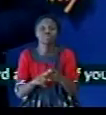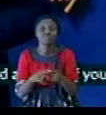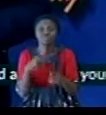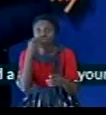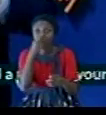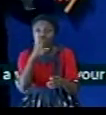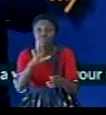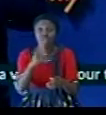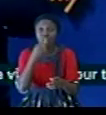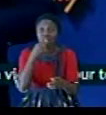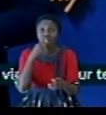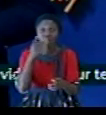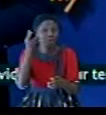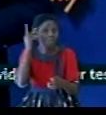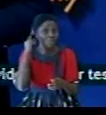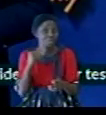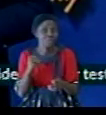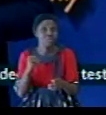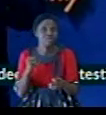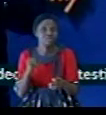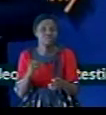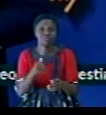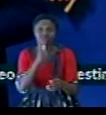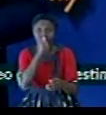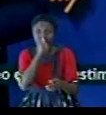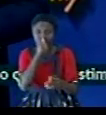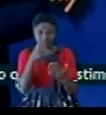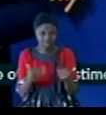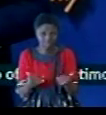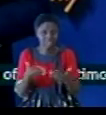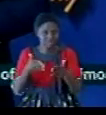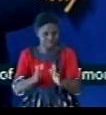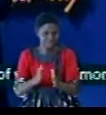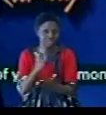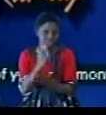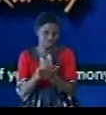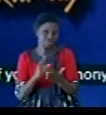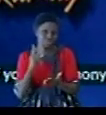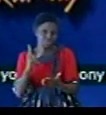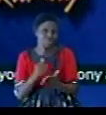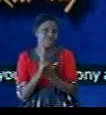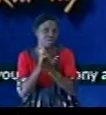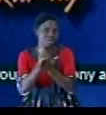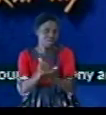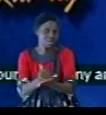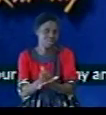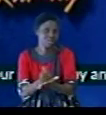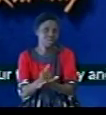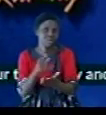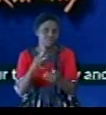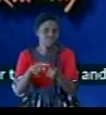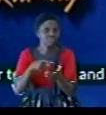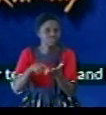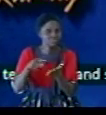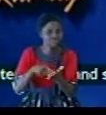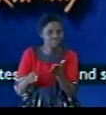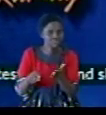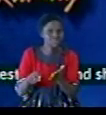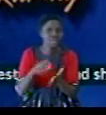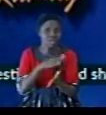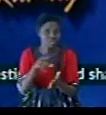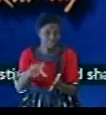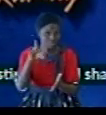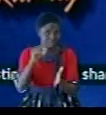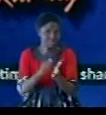tied. Let somebody speak to you and say what you are hearing. And you'll see you'll be healed. You've not been able to walk